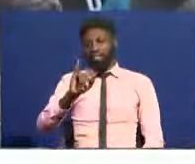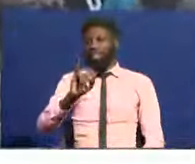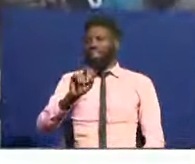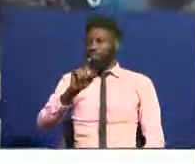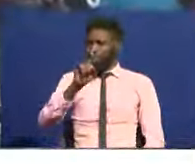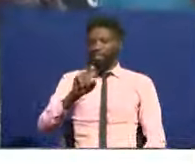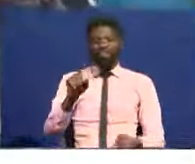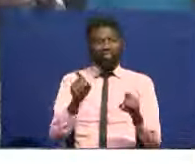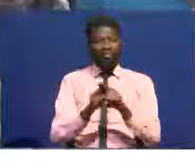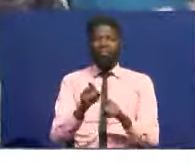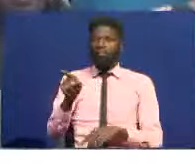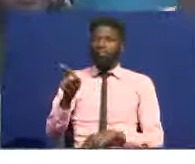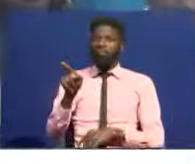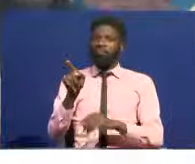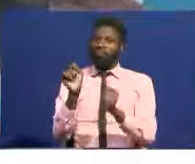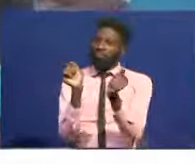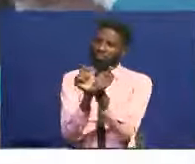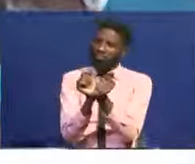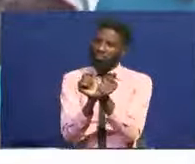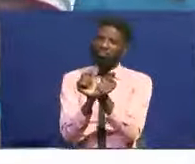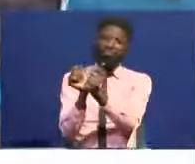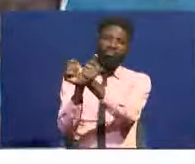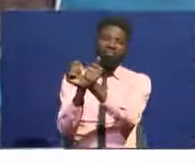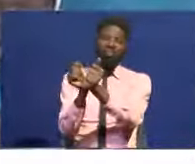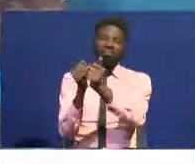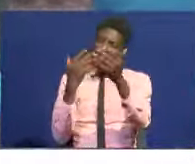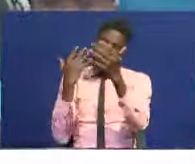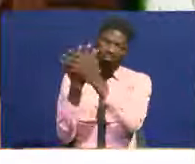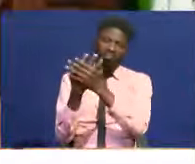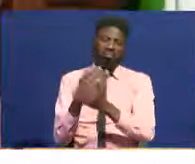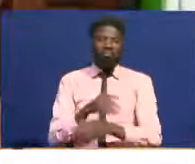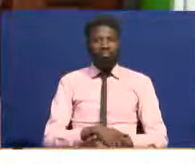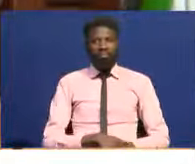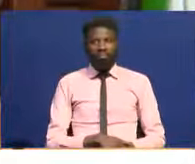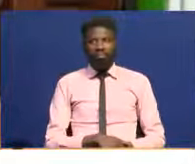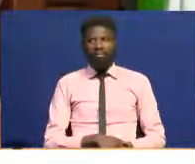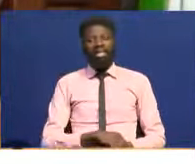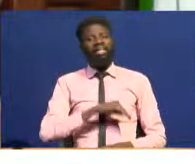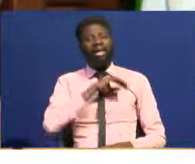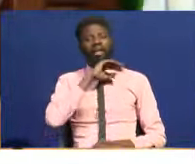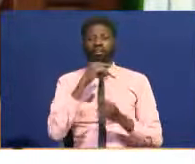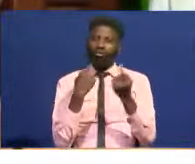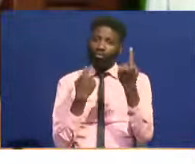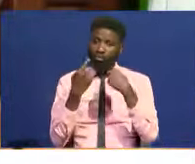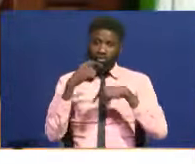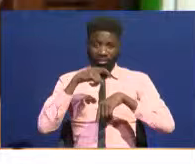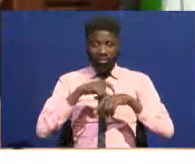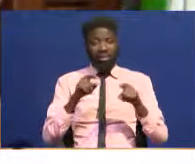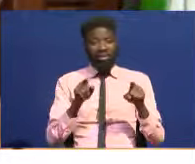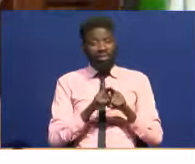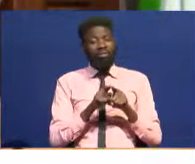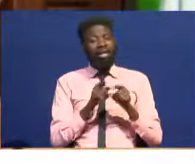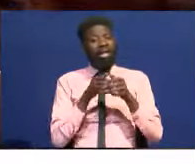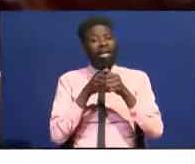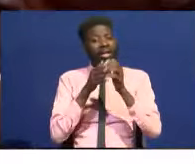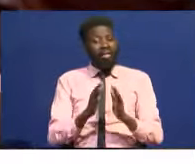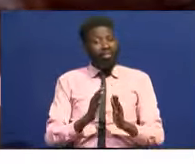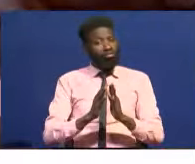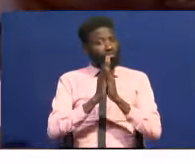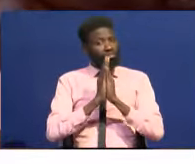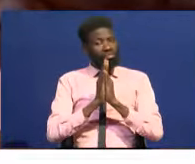Bungei, ashikwe, ashtakiwe. Raila spoke even as religious leaders accused the police